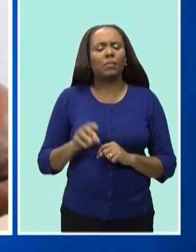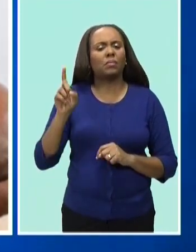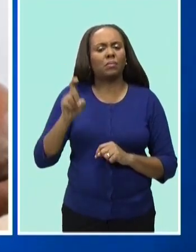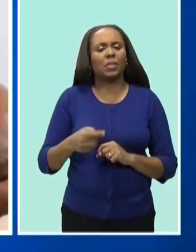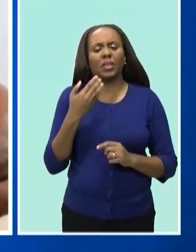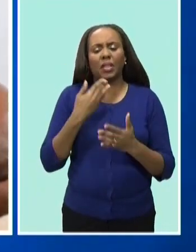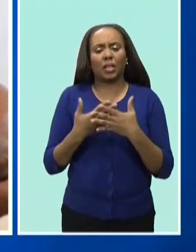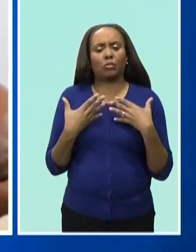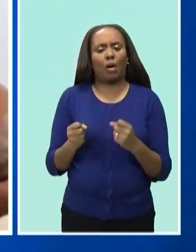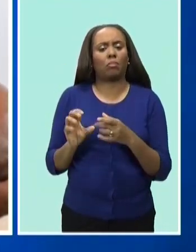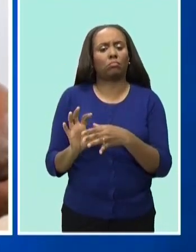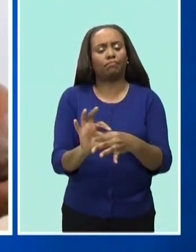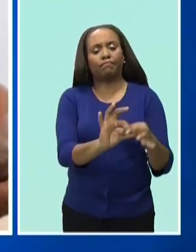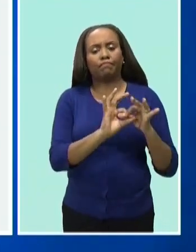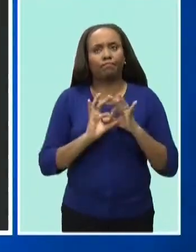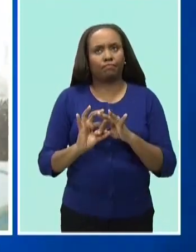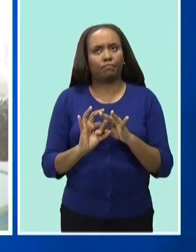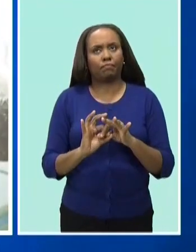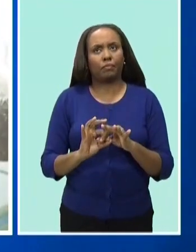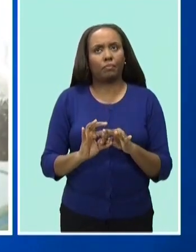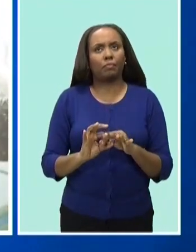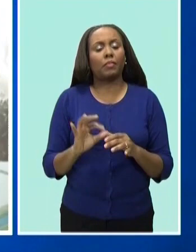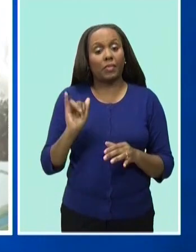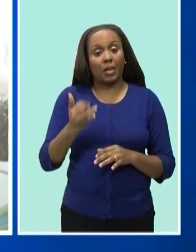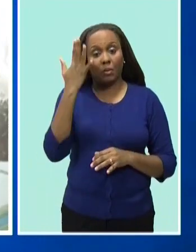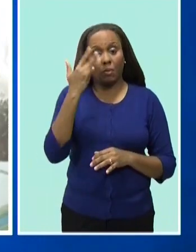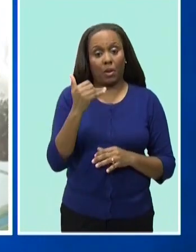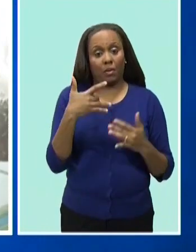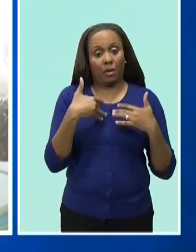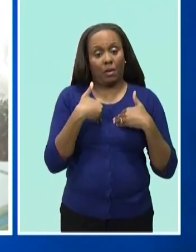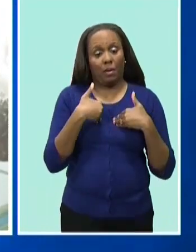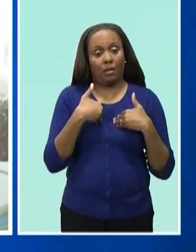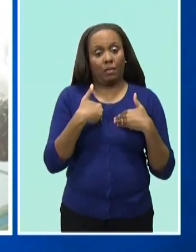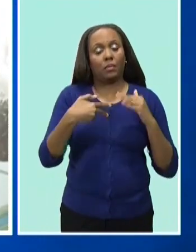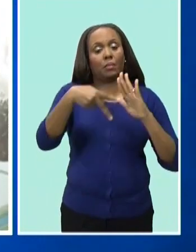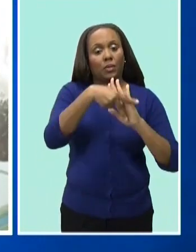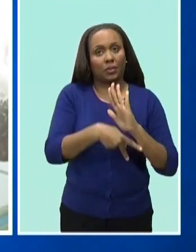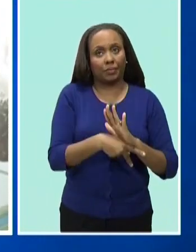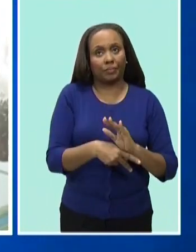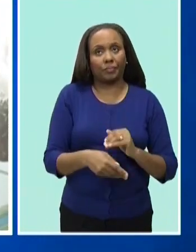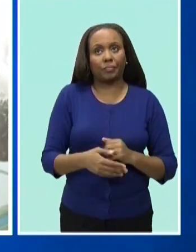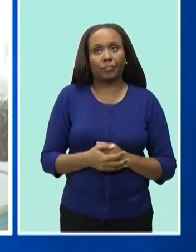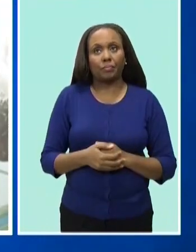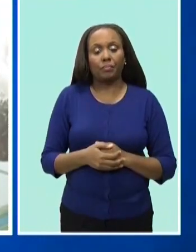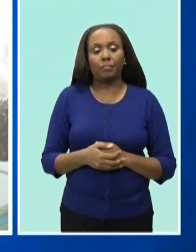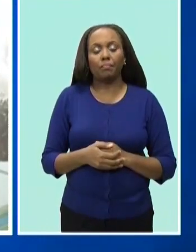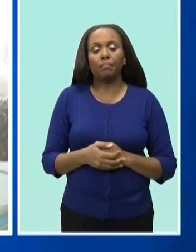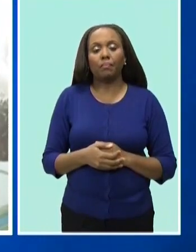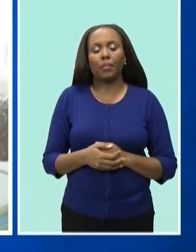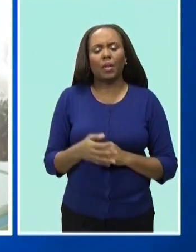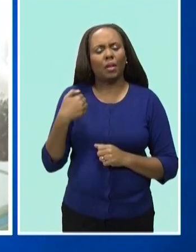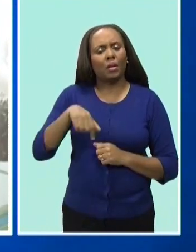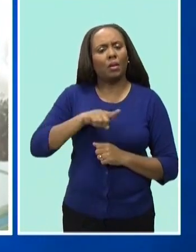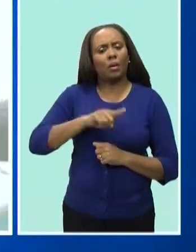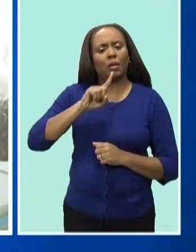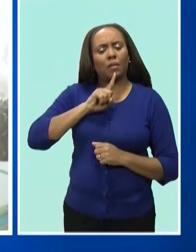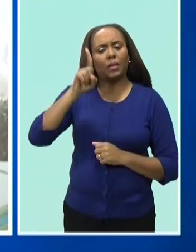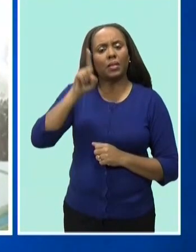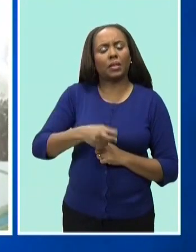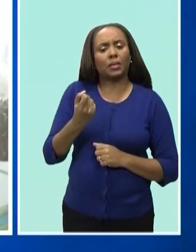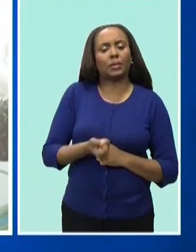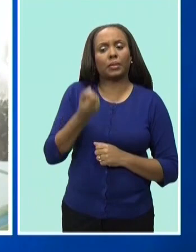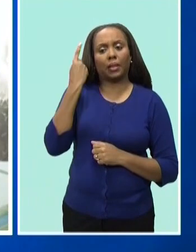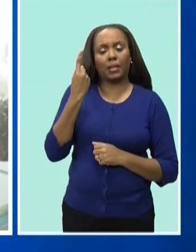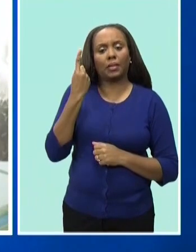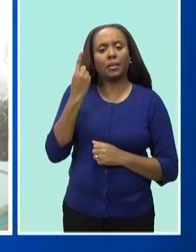approach. And again, this is what the policy does. Head of the Office for Climate Change, Janelle Christian. We need to take stock to ensure that those things